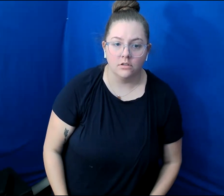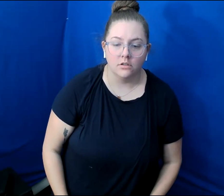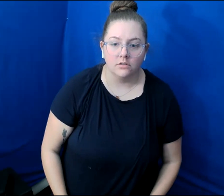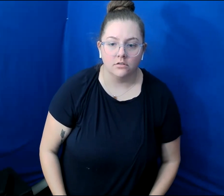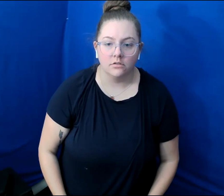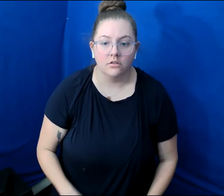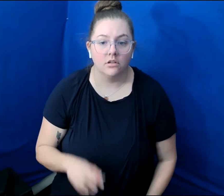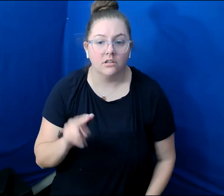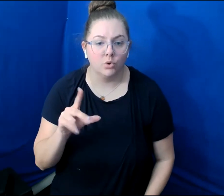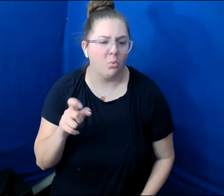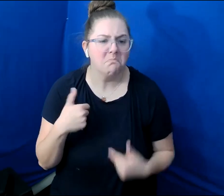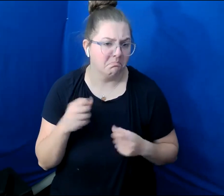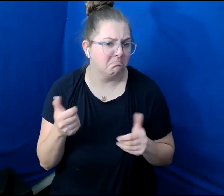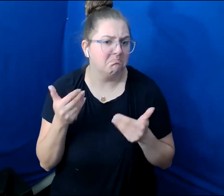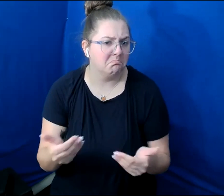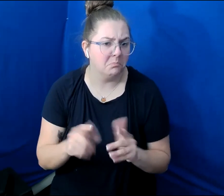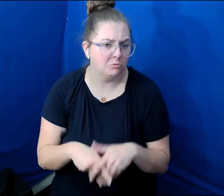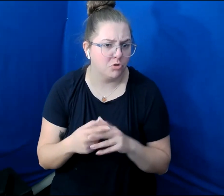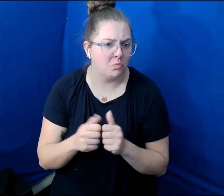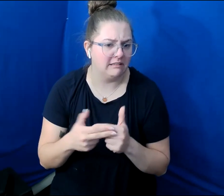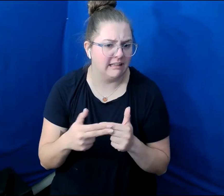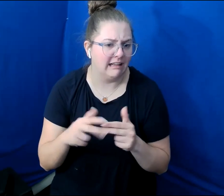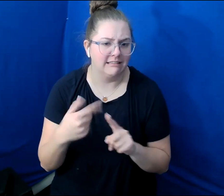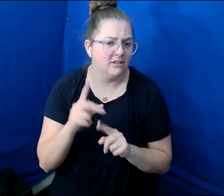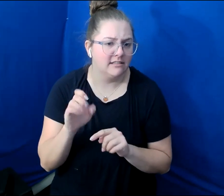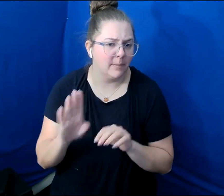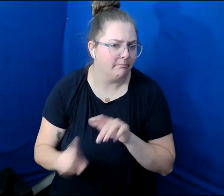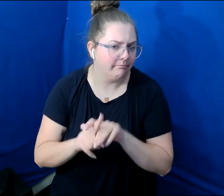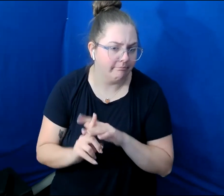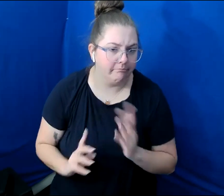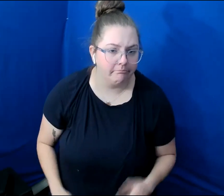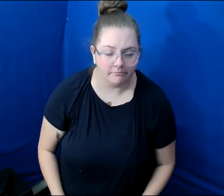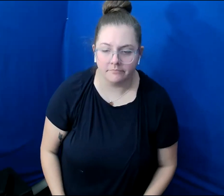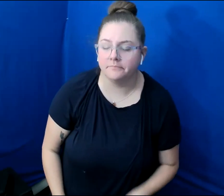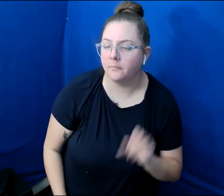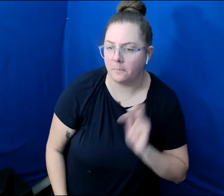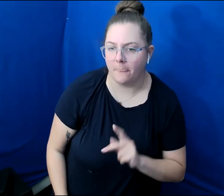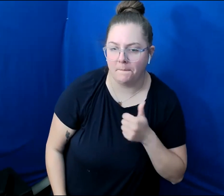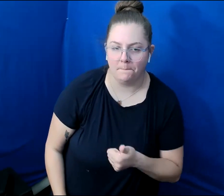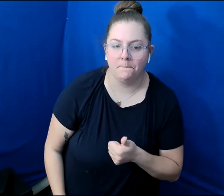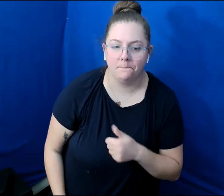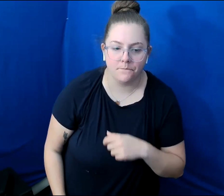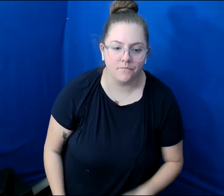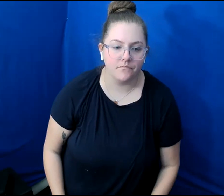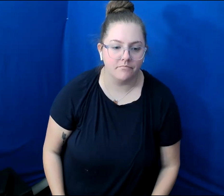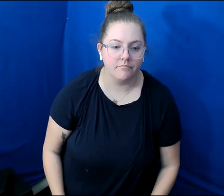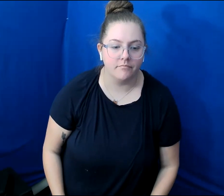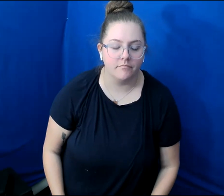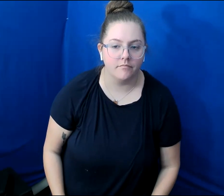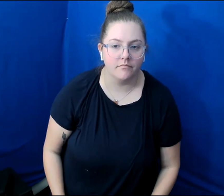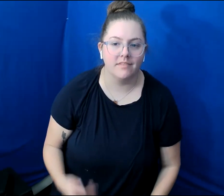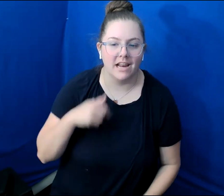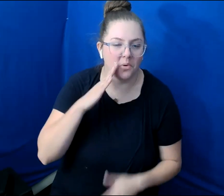Yep, I can go through the slides until Deb comes back on. Until we get Deb back on. All right, Deb just had some